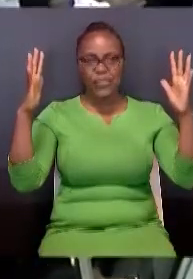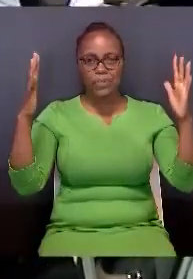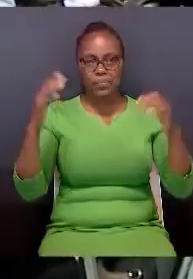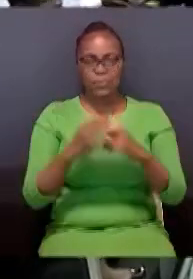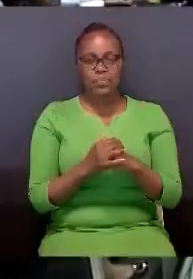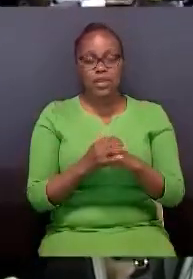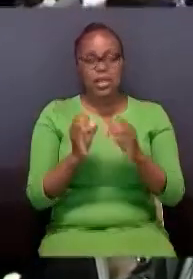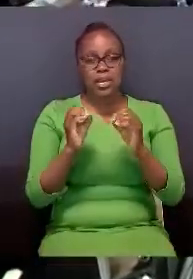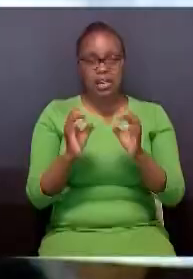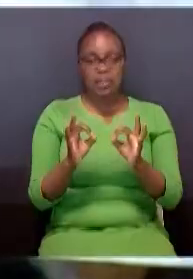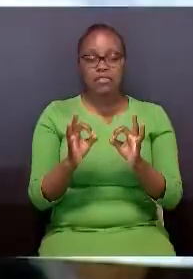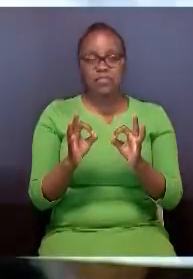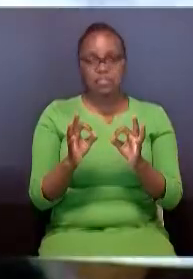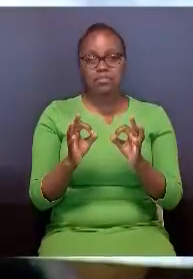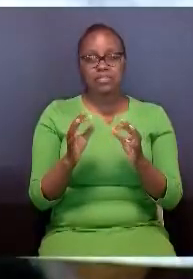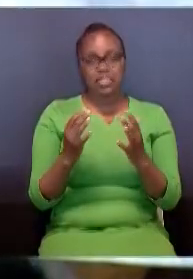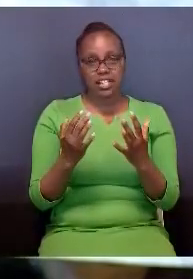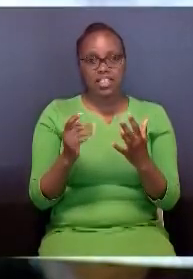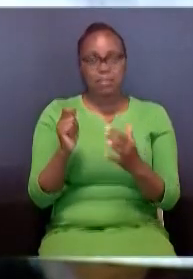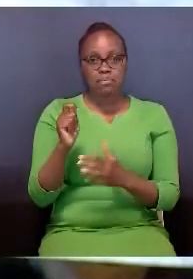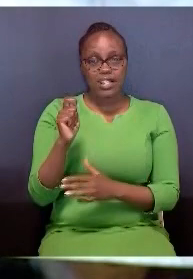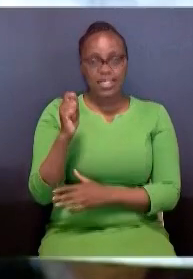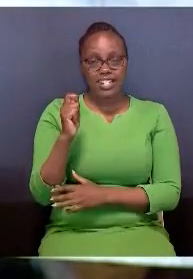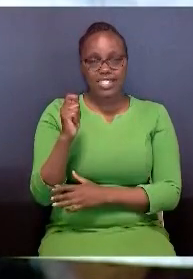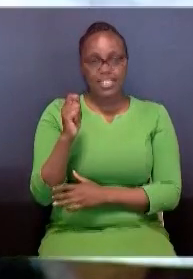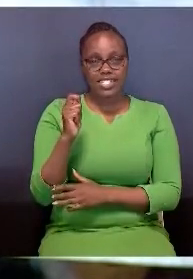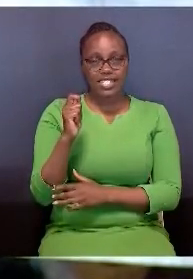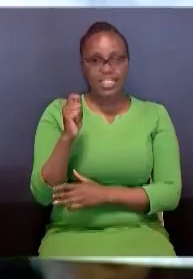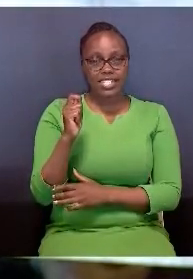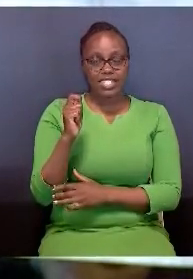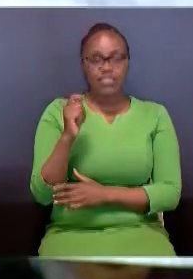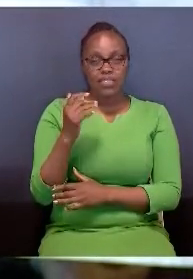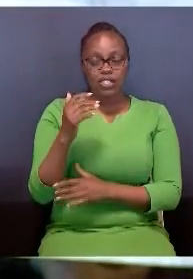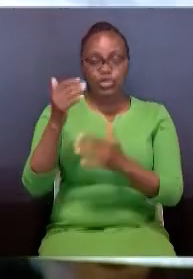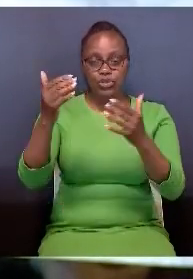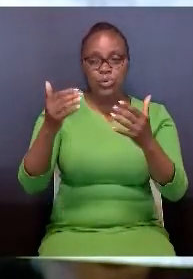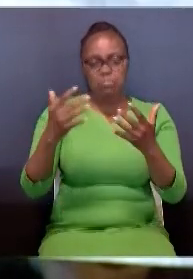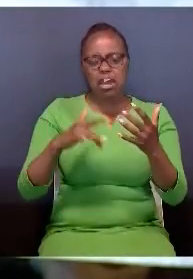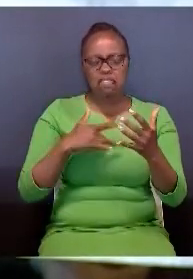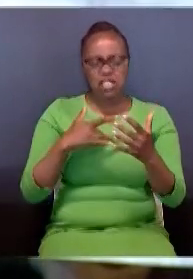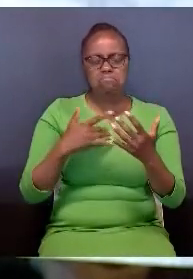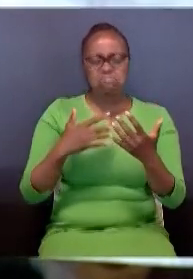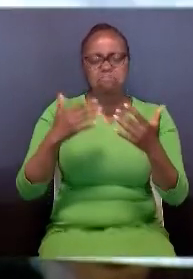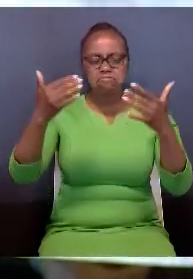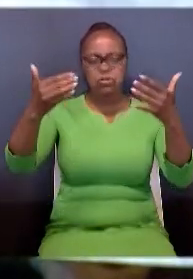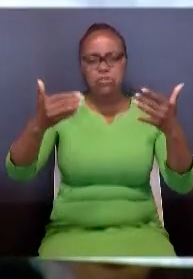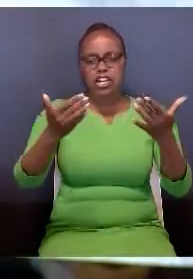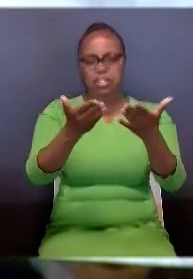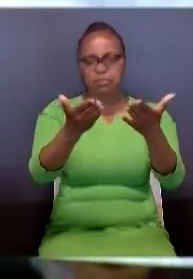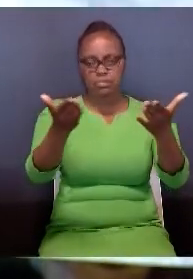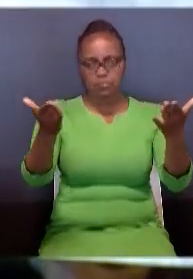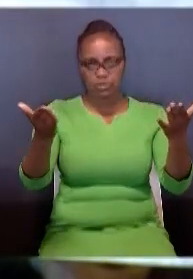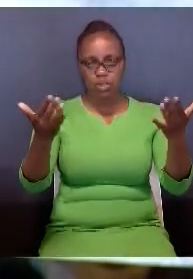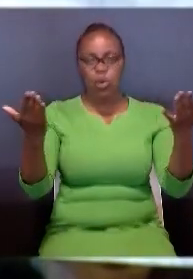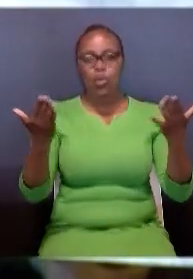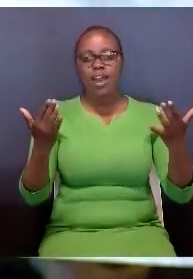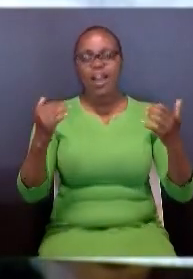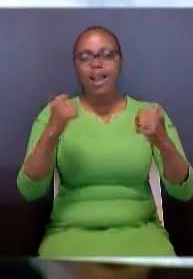It is a great pleasure to welcome you all to Rwanda